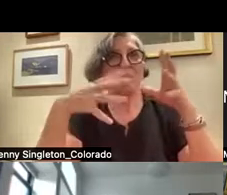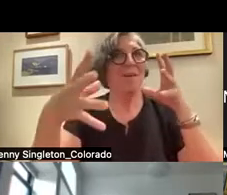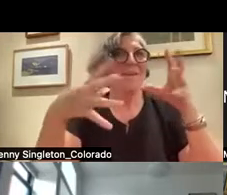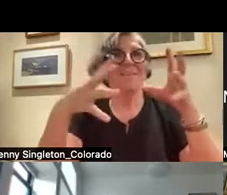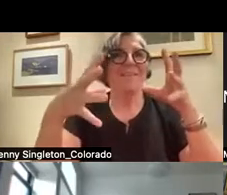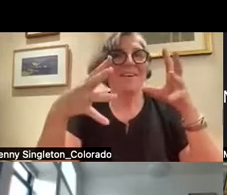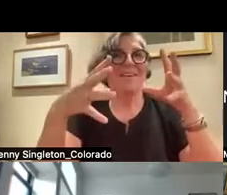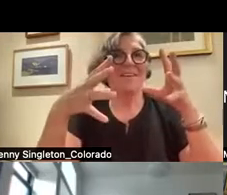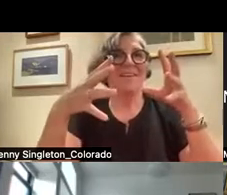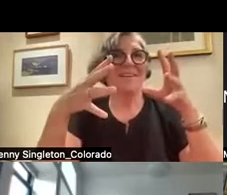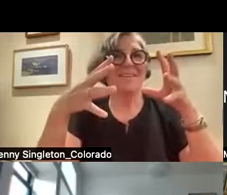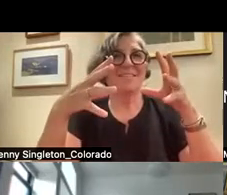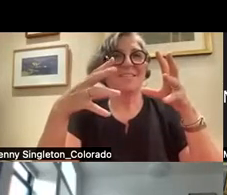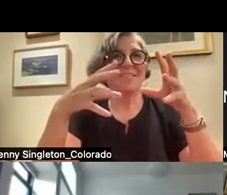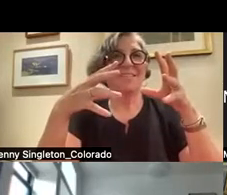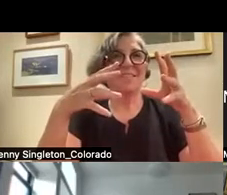show